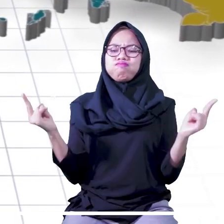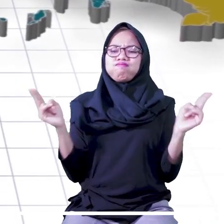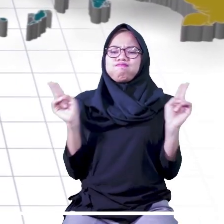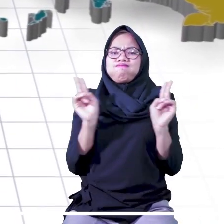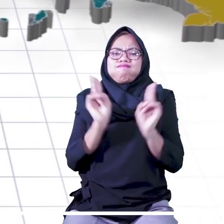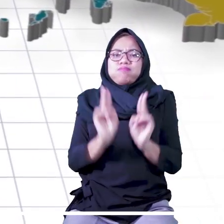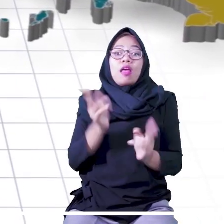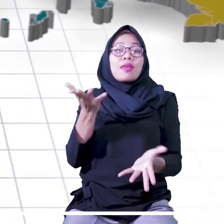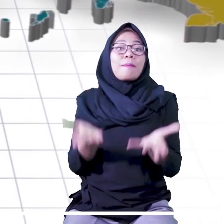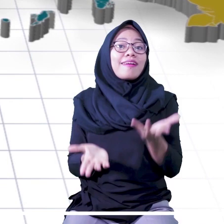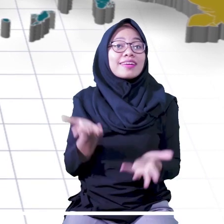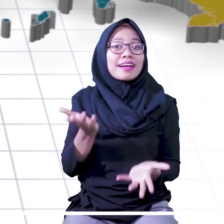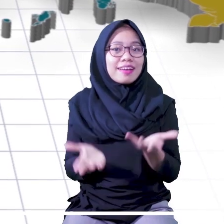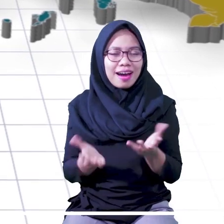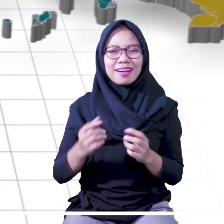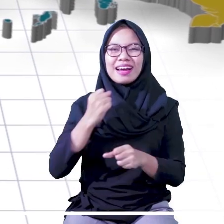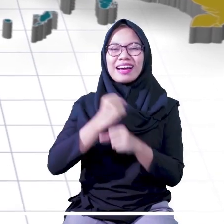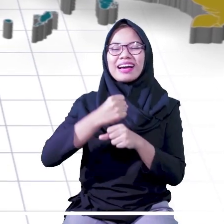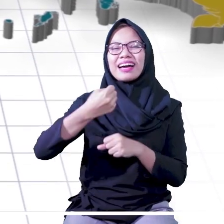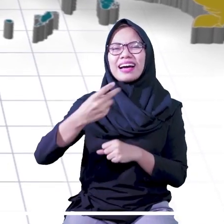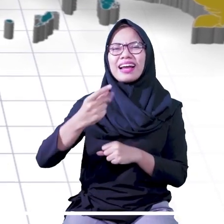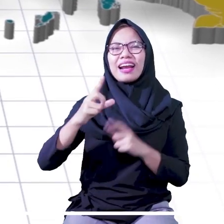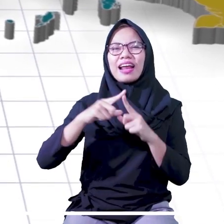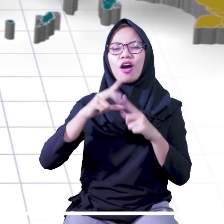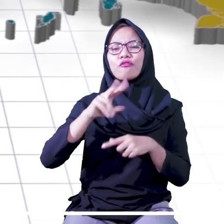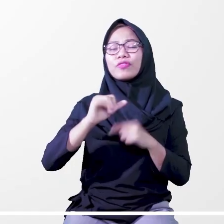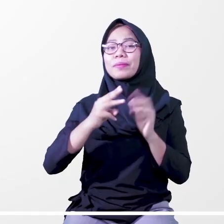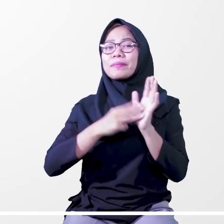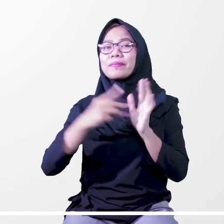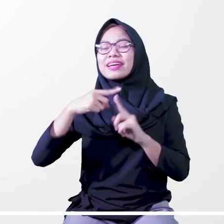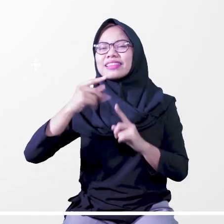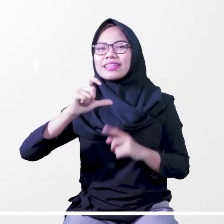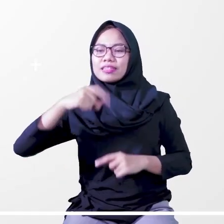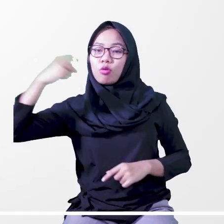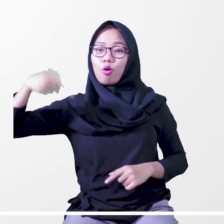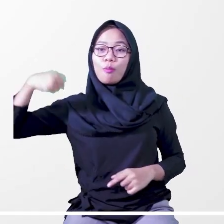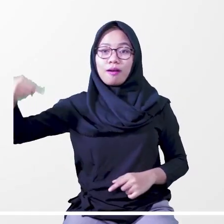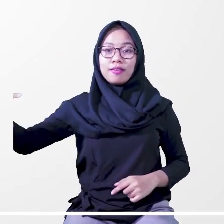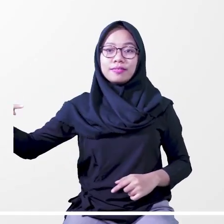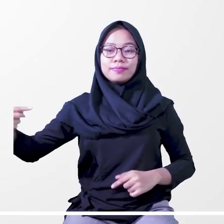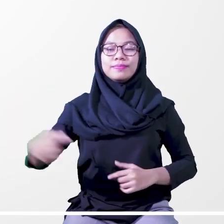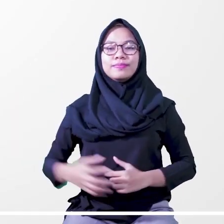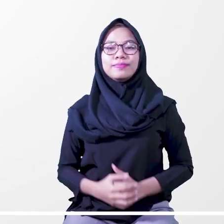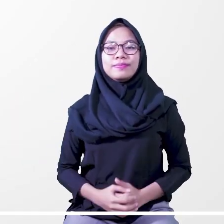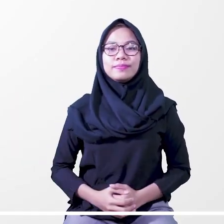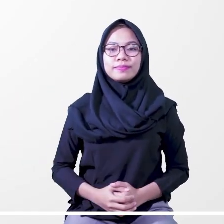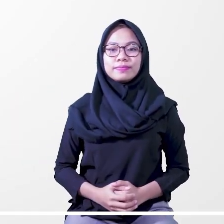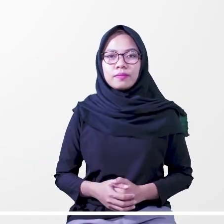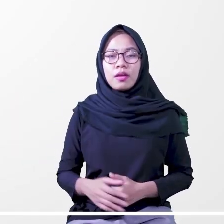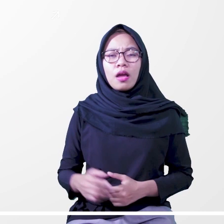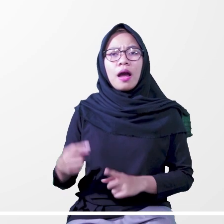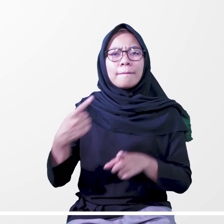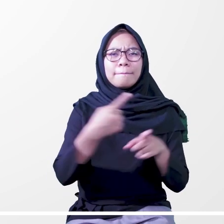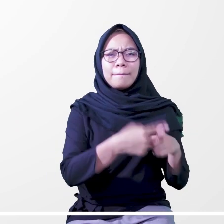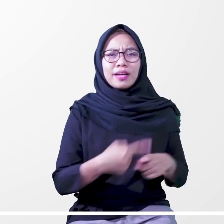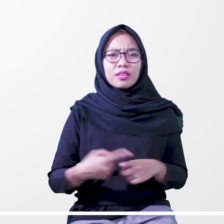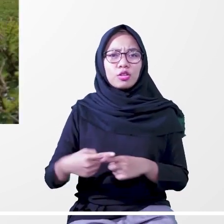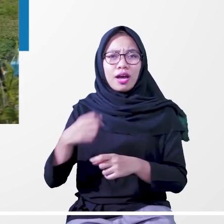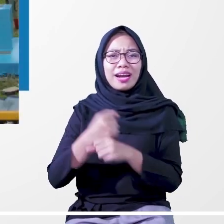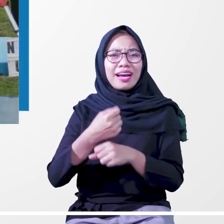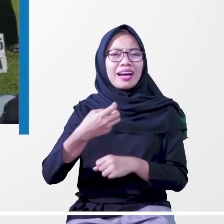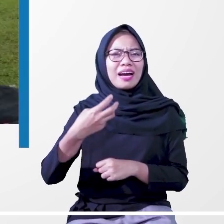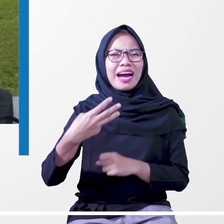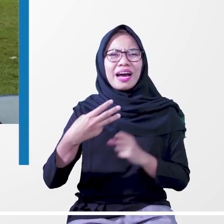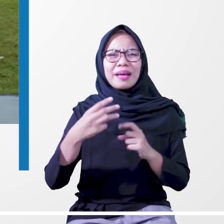point compared to the determined gravimetric undulation. Geometric undulation is derived from meticulous calculation